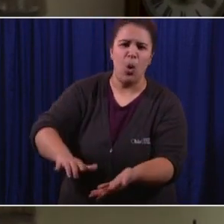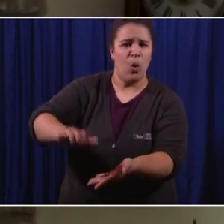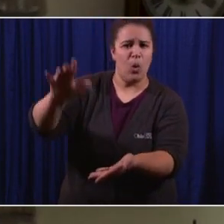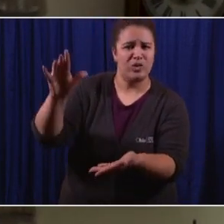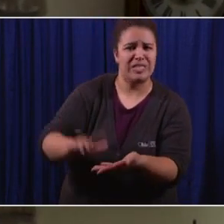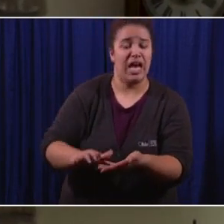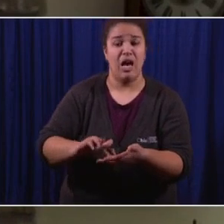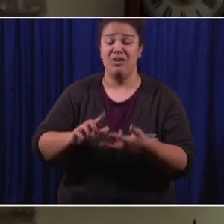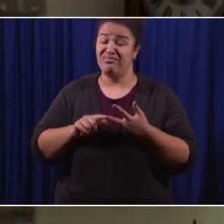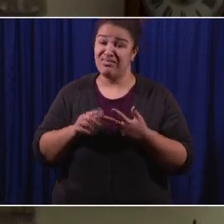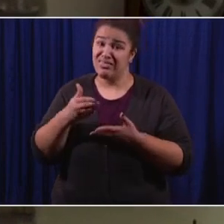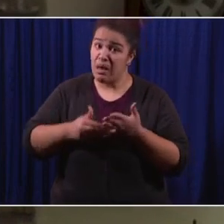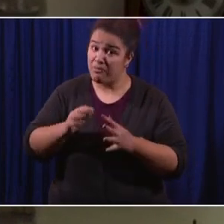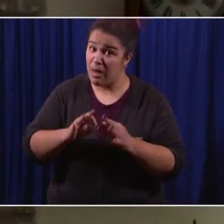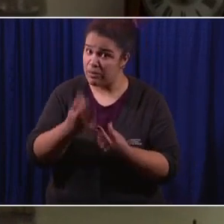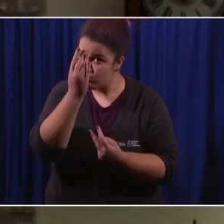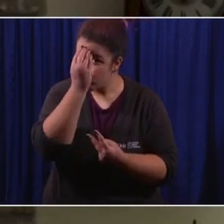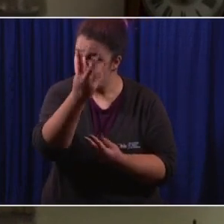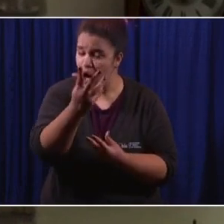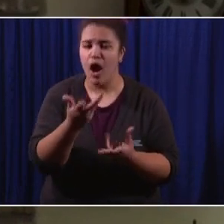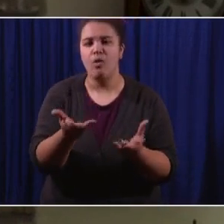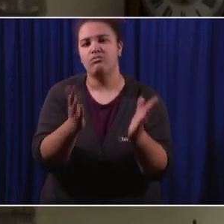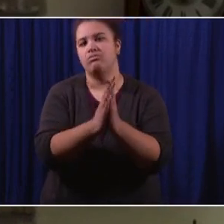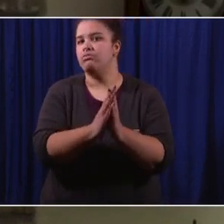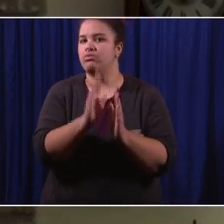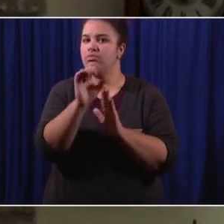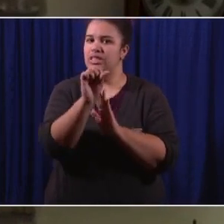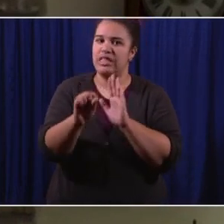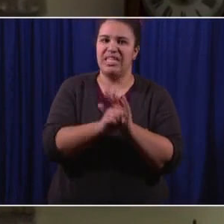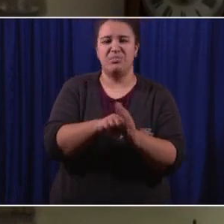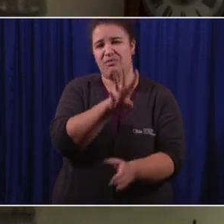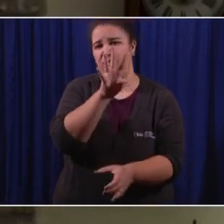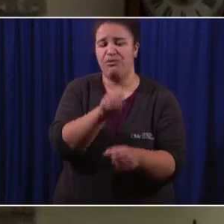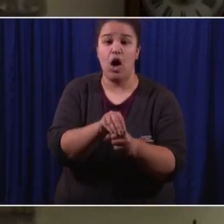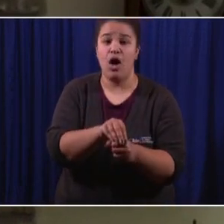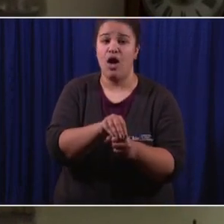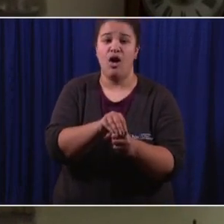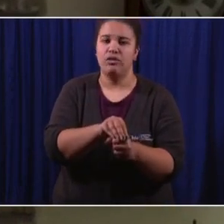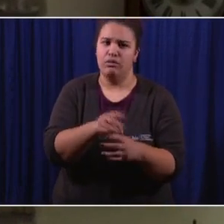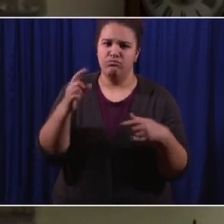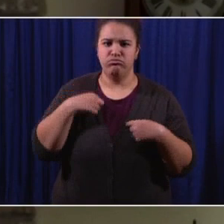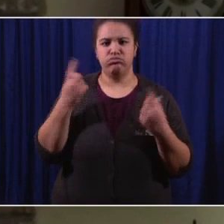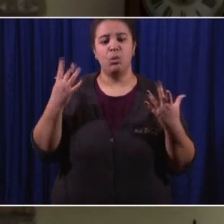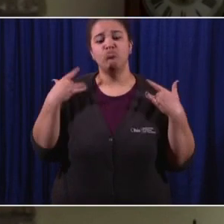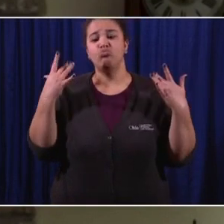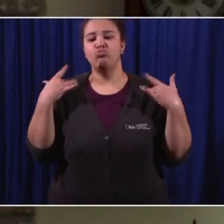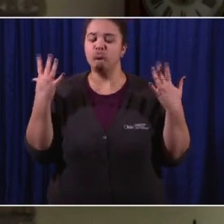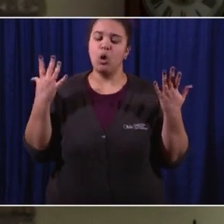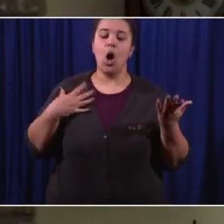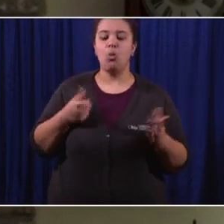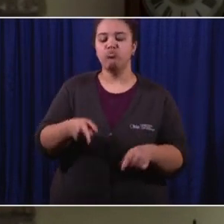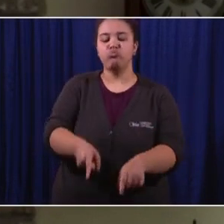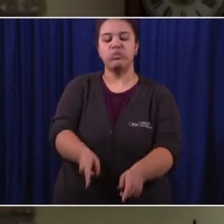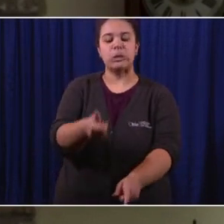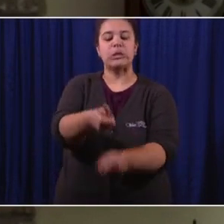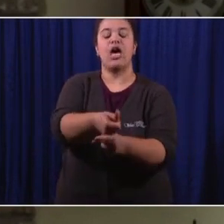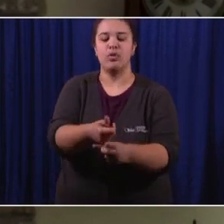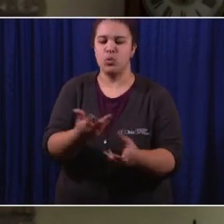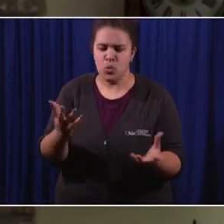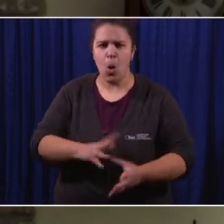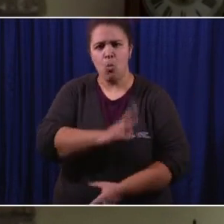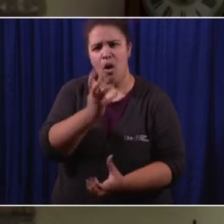intervention aside from just inspections from the health department, such as a lot of them calling for the state